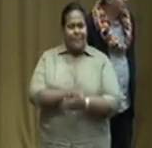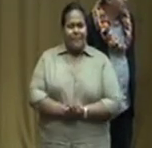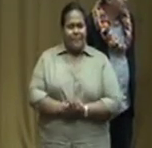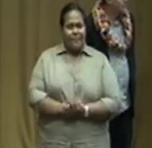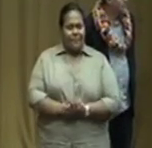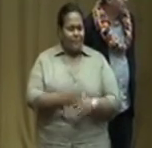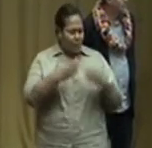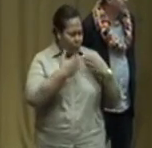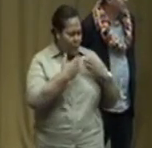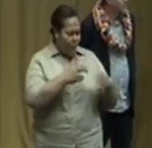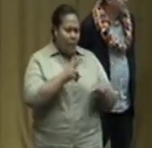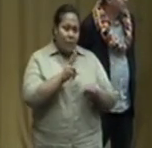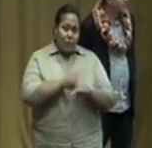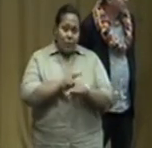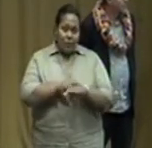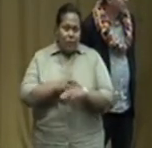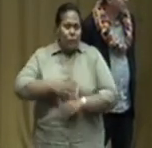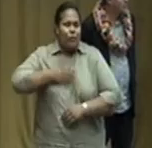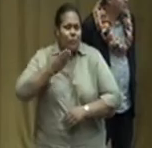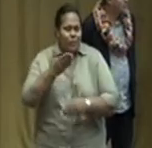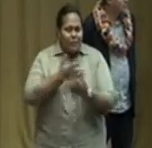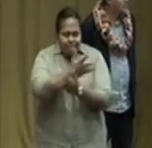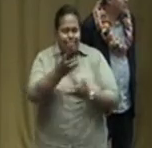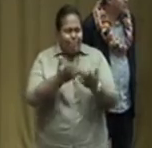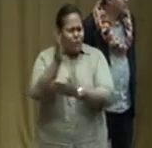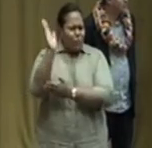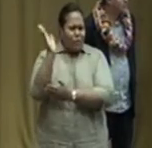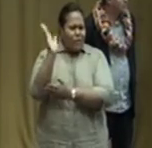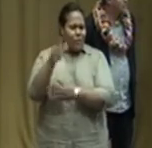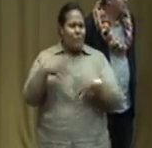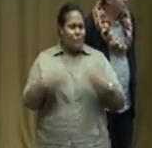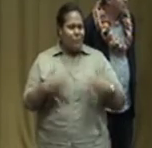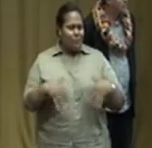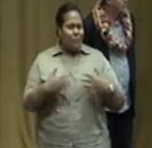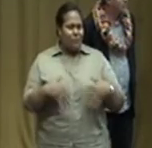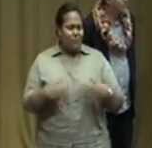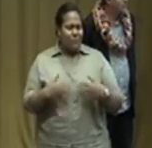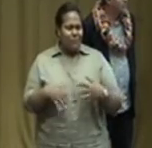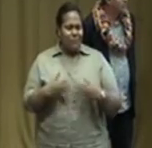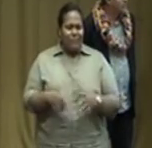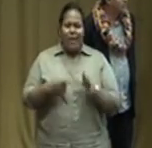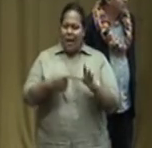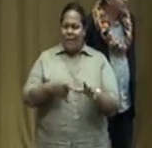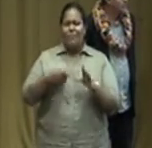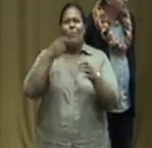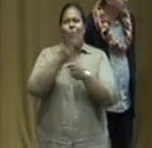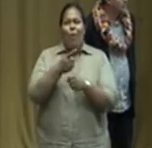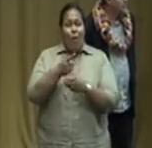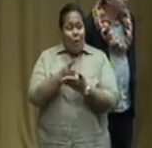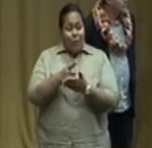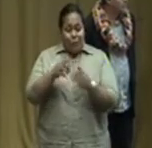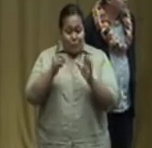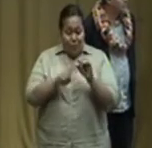And the presentation, I think, to my mind, answered a lot of the questions that I had coming into this.